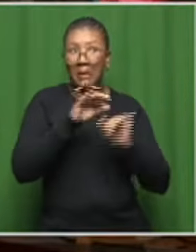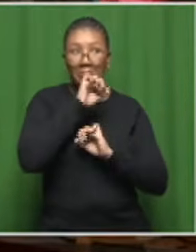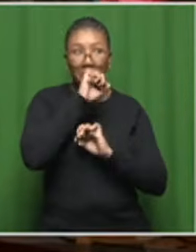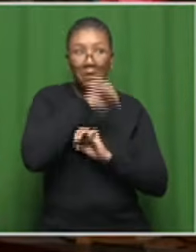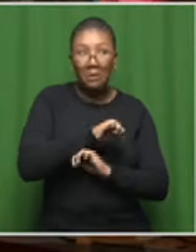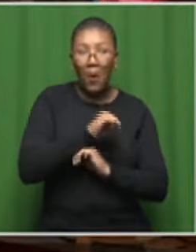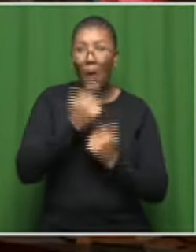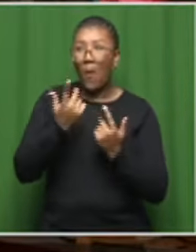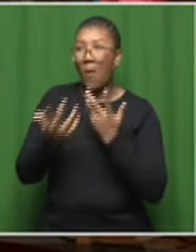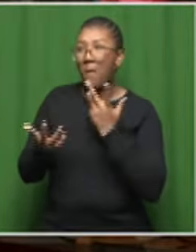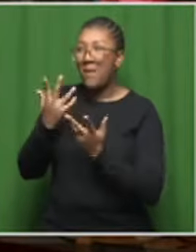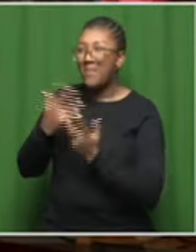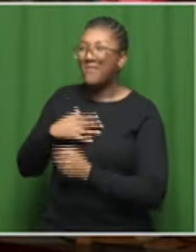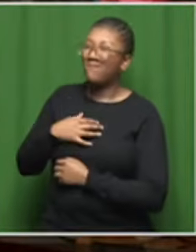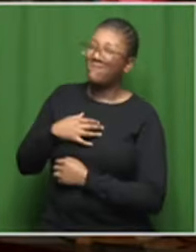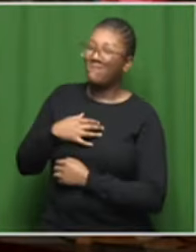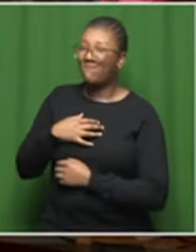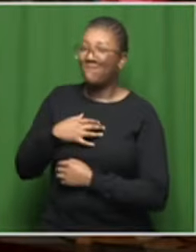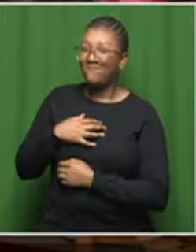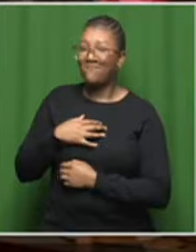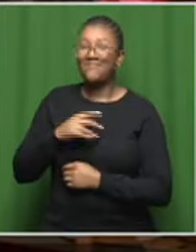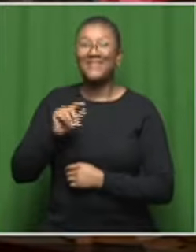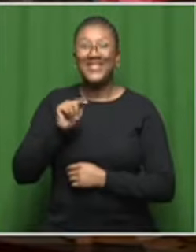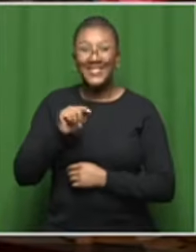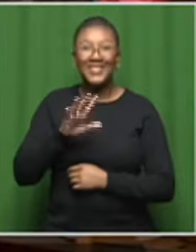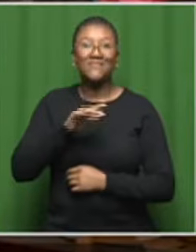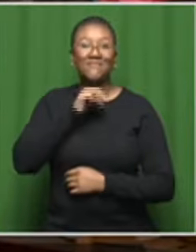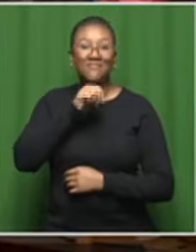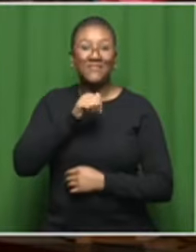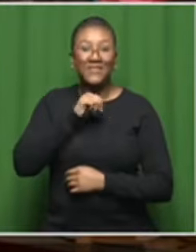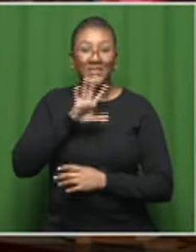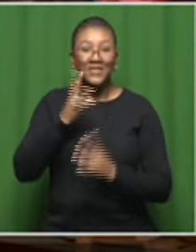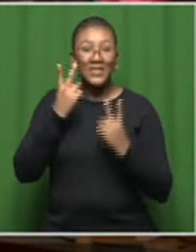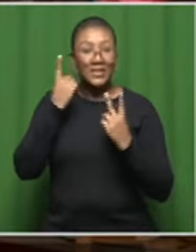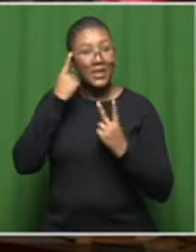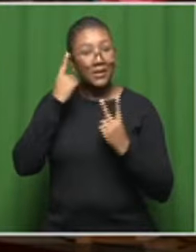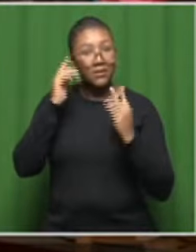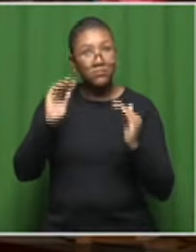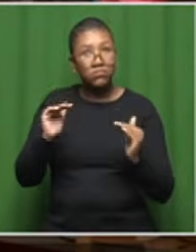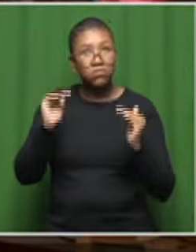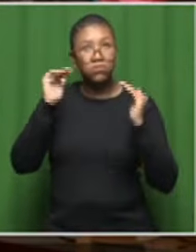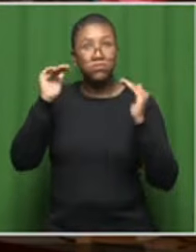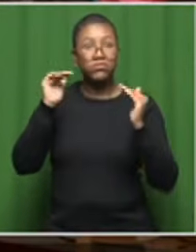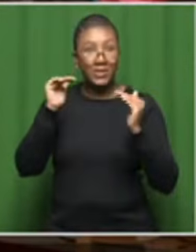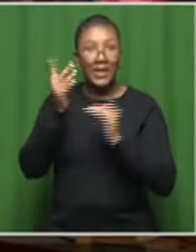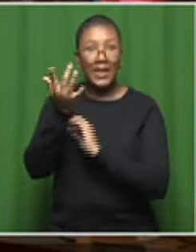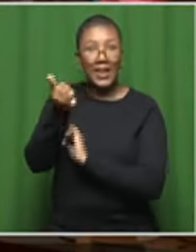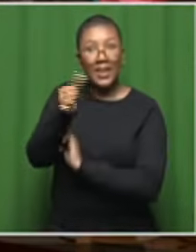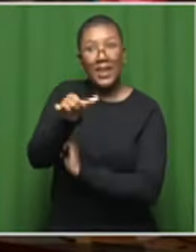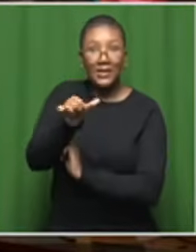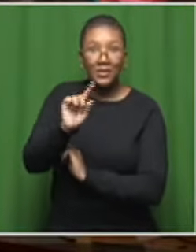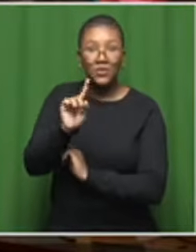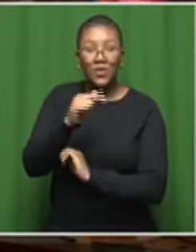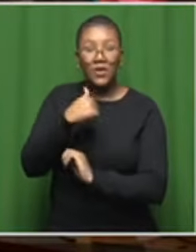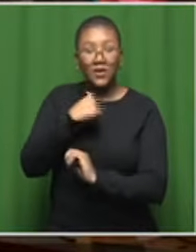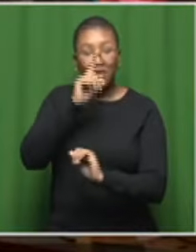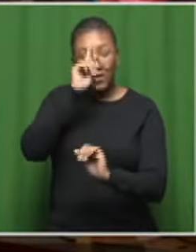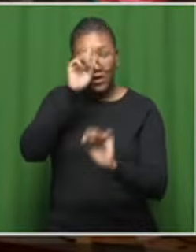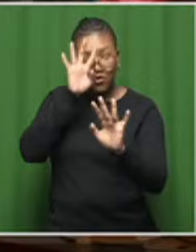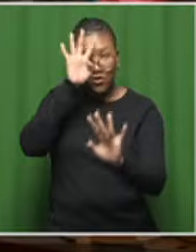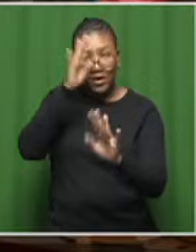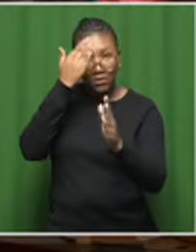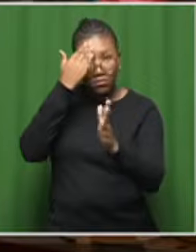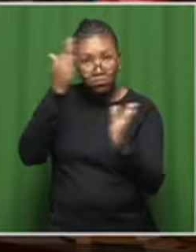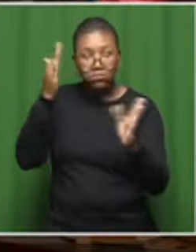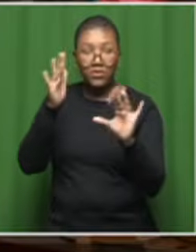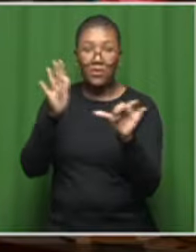I think I'm always looking for the next thing that's gonna take me to the next point in my creative journey.